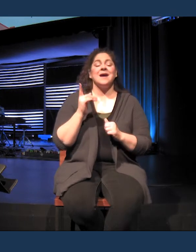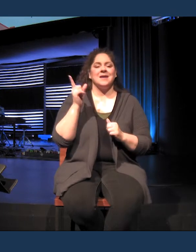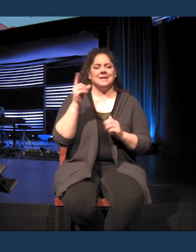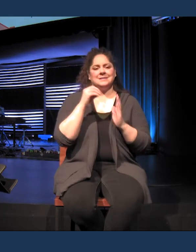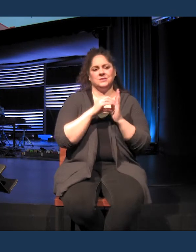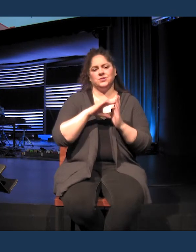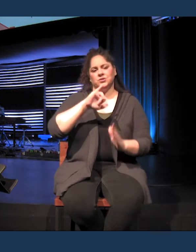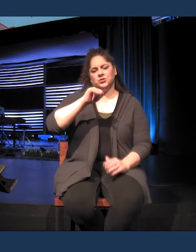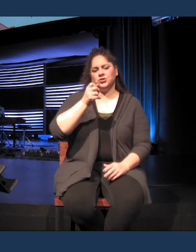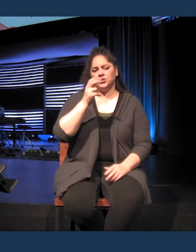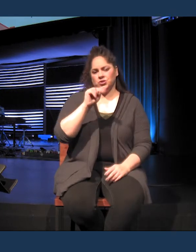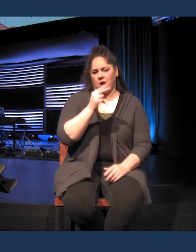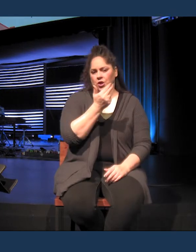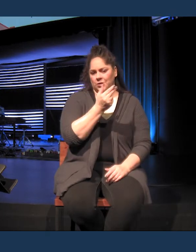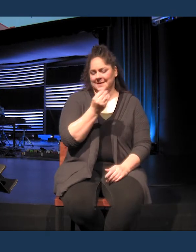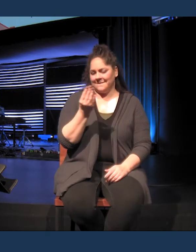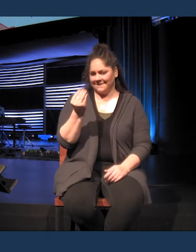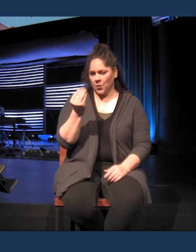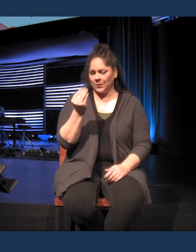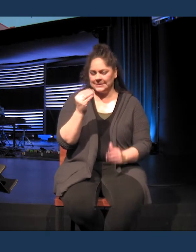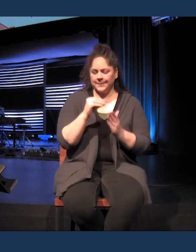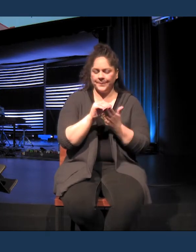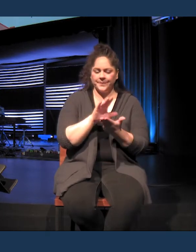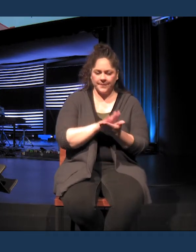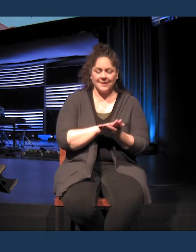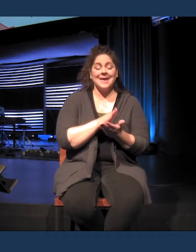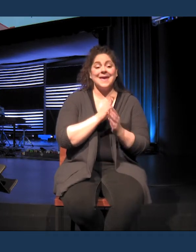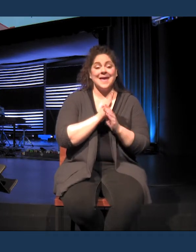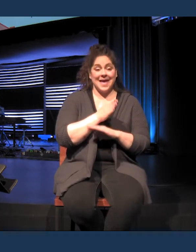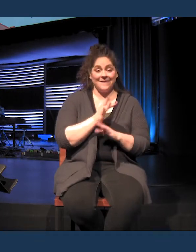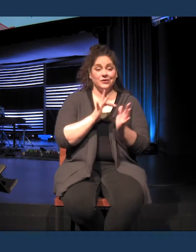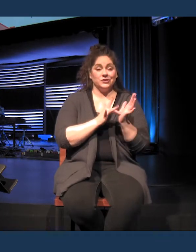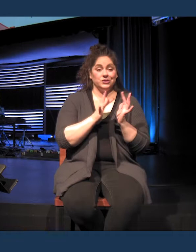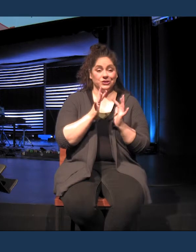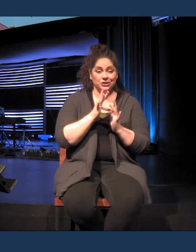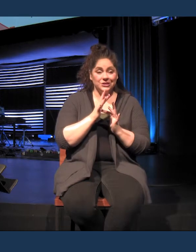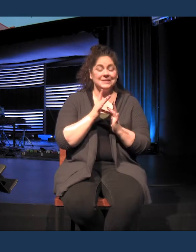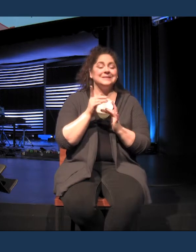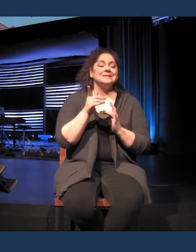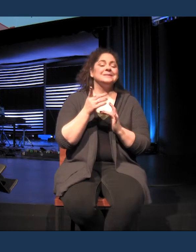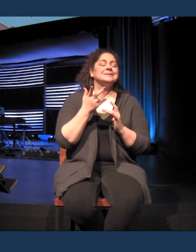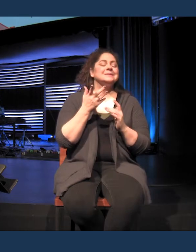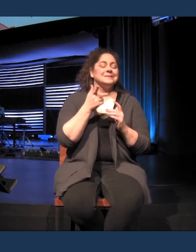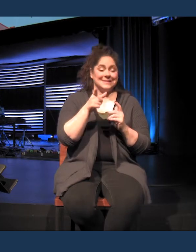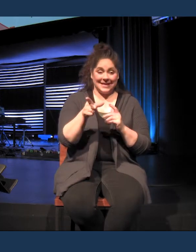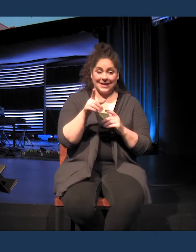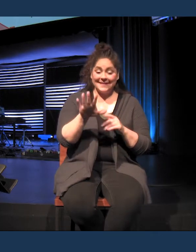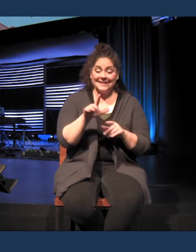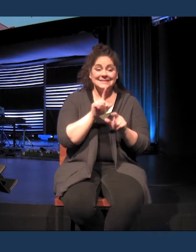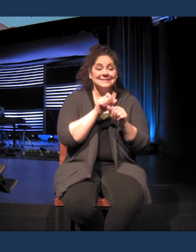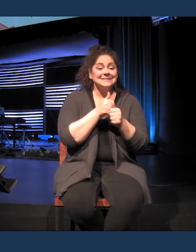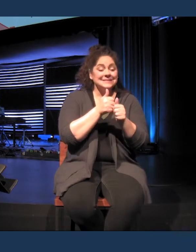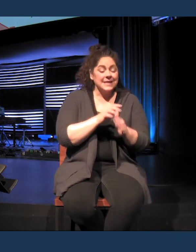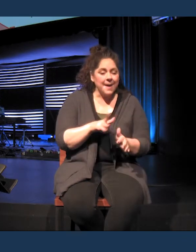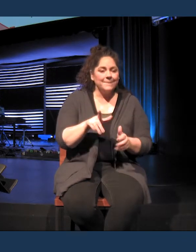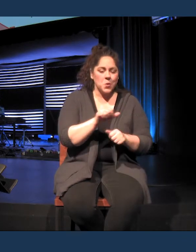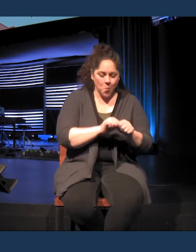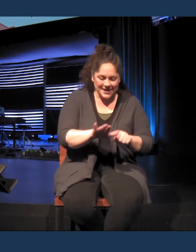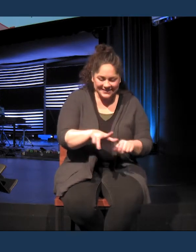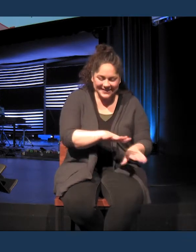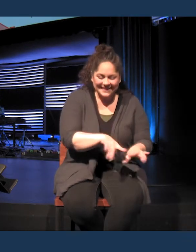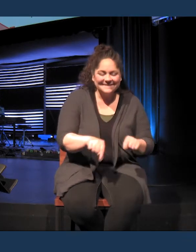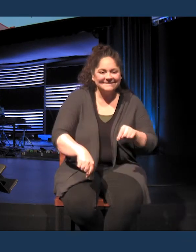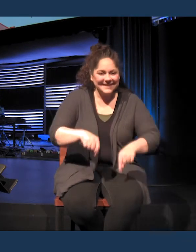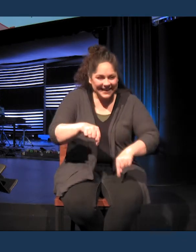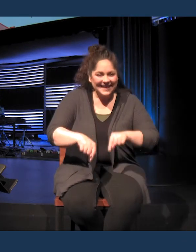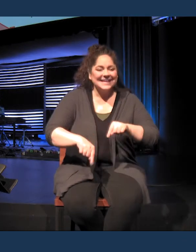recorded in John 13 and John 14. So after Jesus washes his disciples' feet, they have a meal together, they have communion